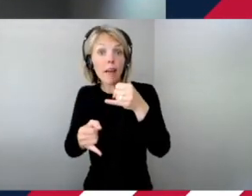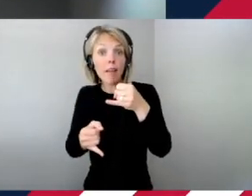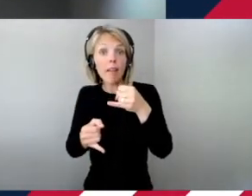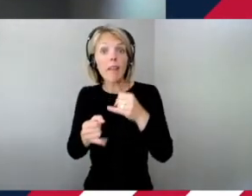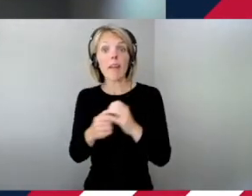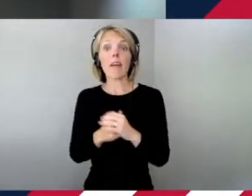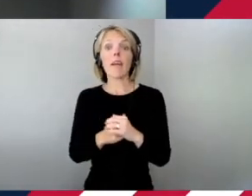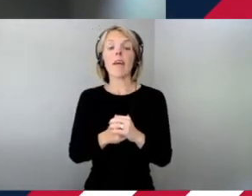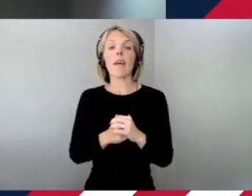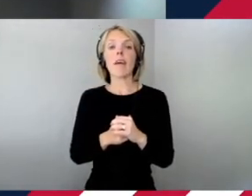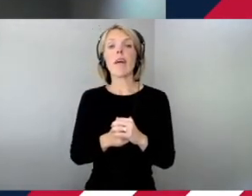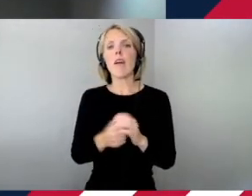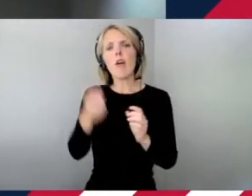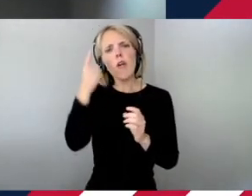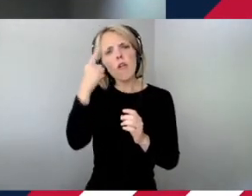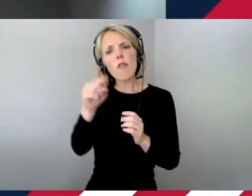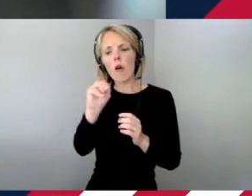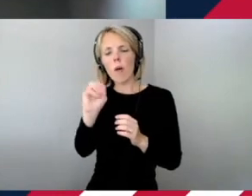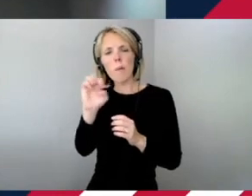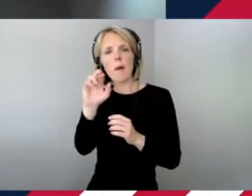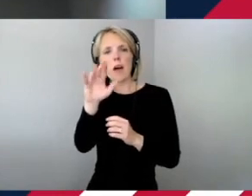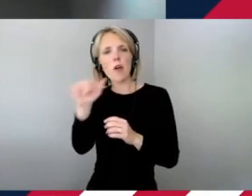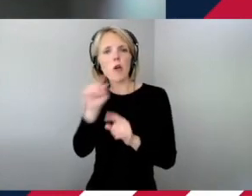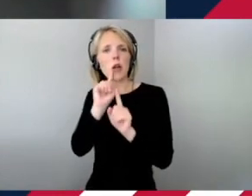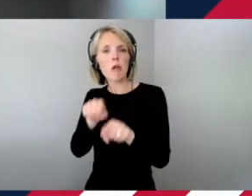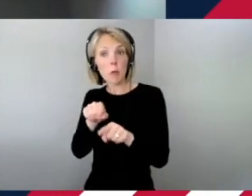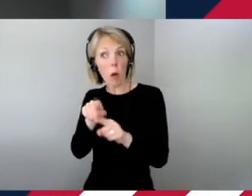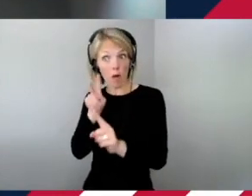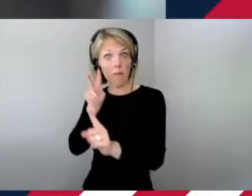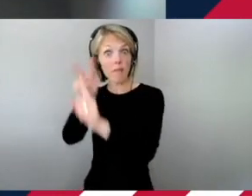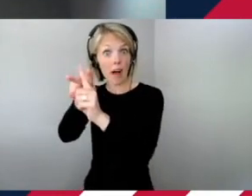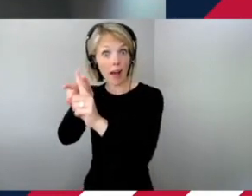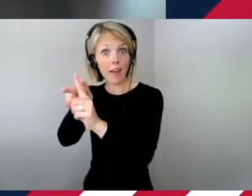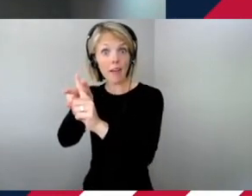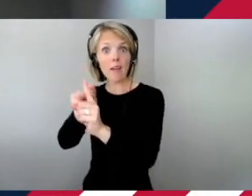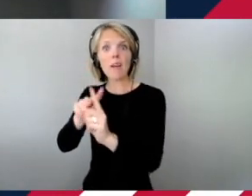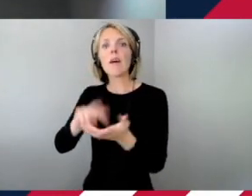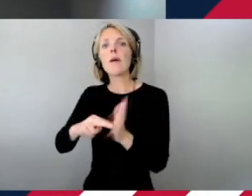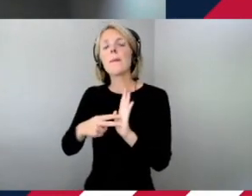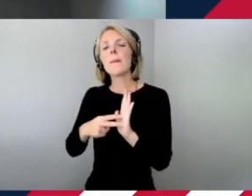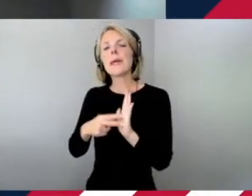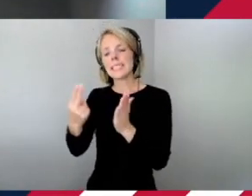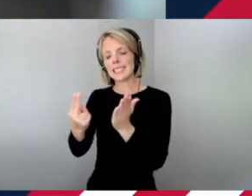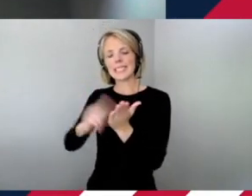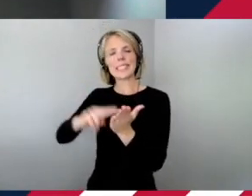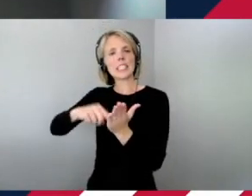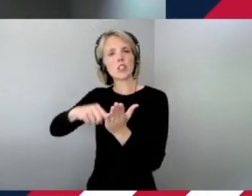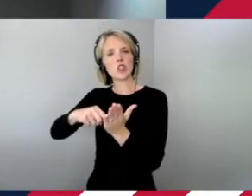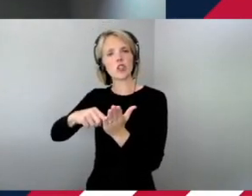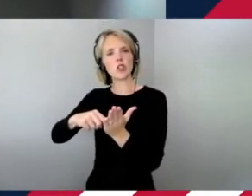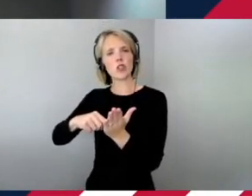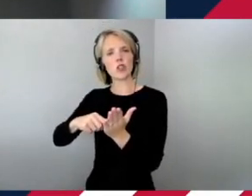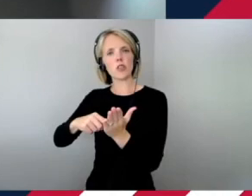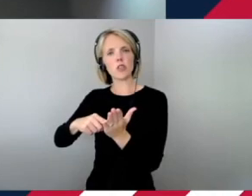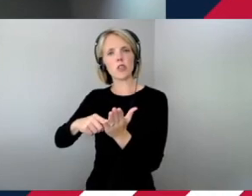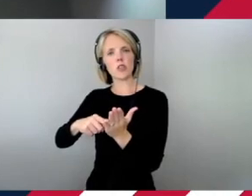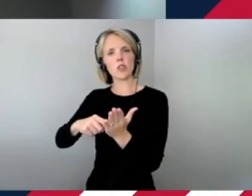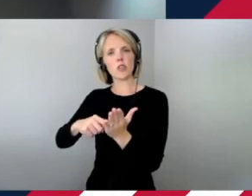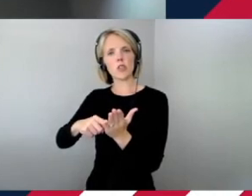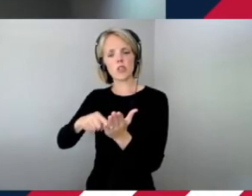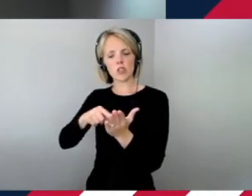order for minority reports to be filed, the signatures are going to be